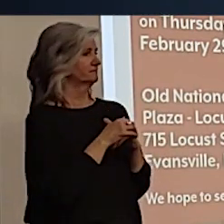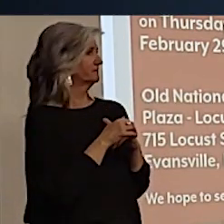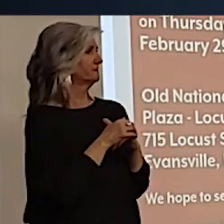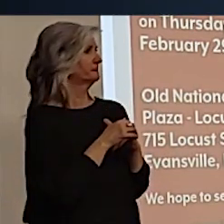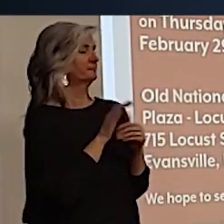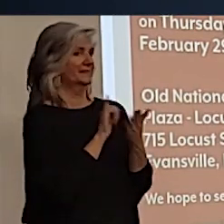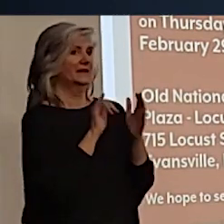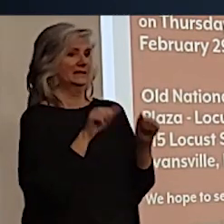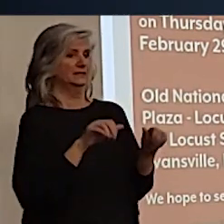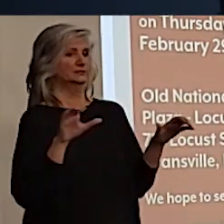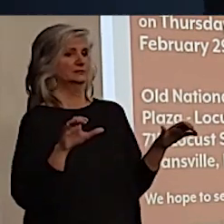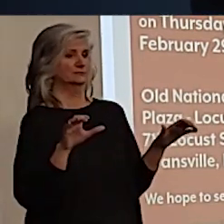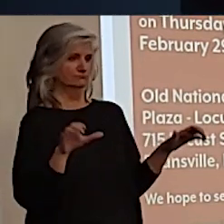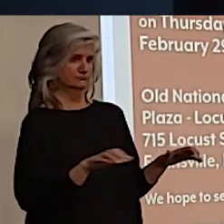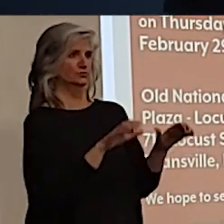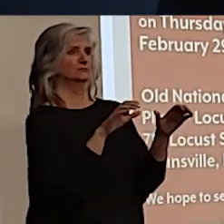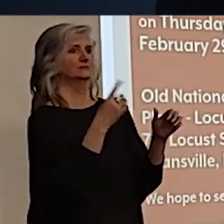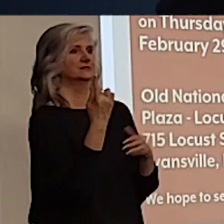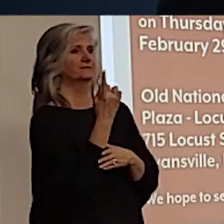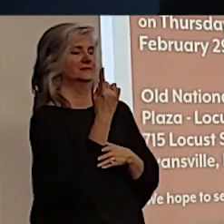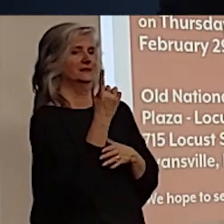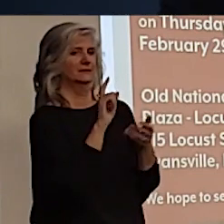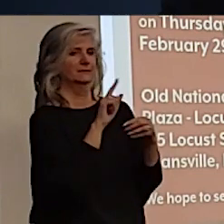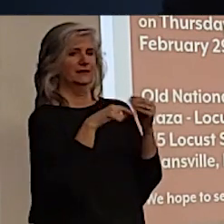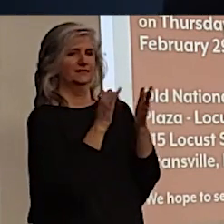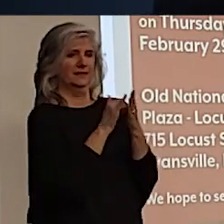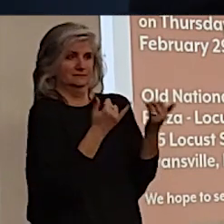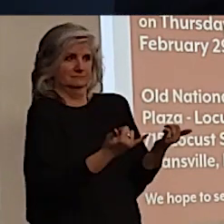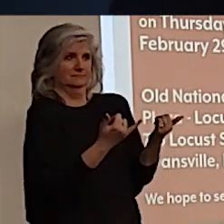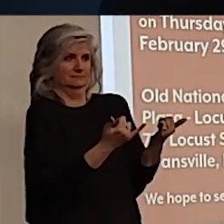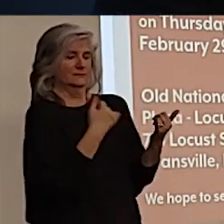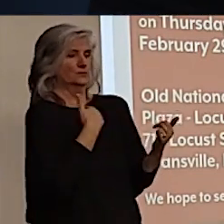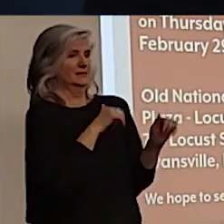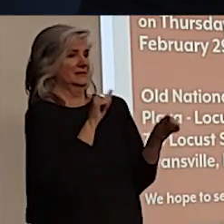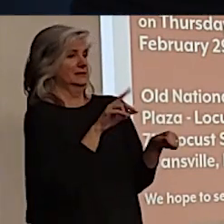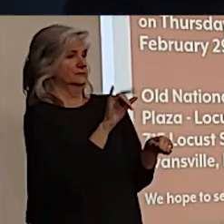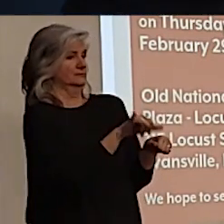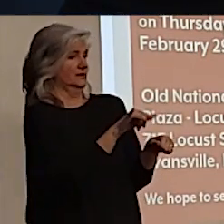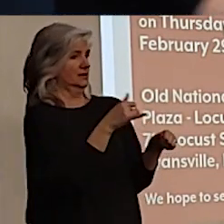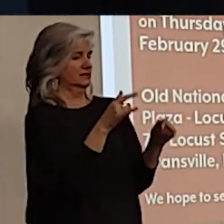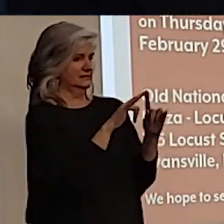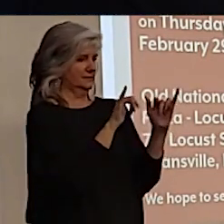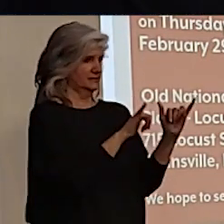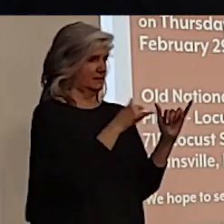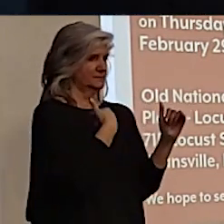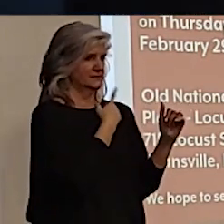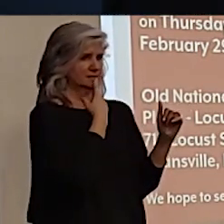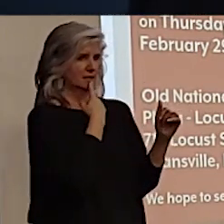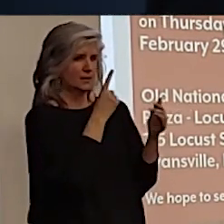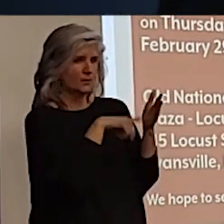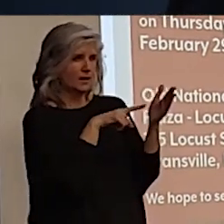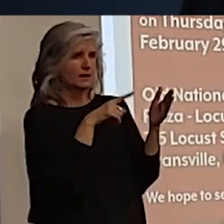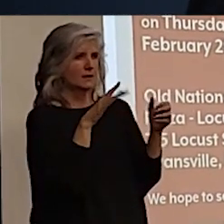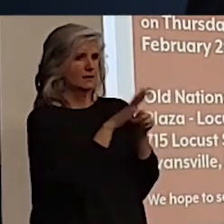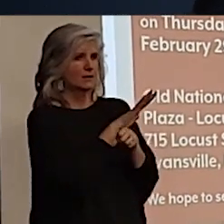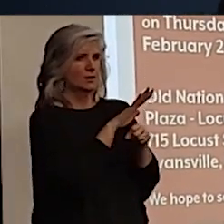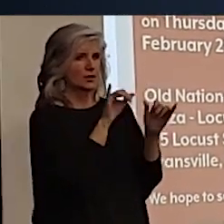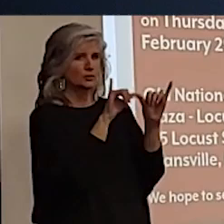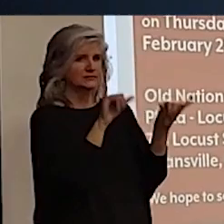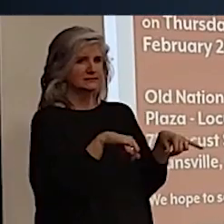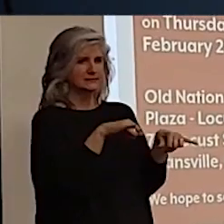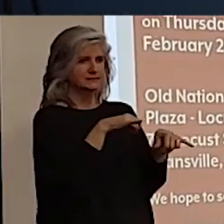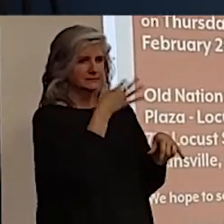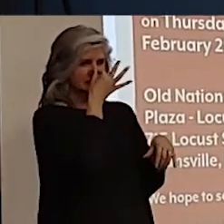that can do something about it in the here and now. We can do that at the same time we say, what? The whole system